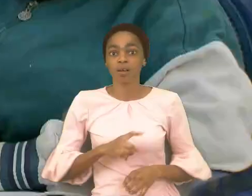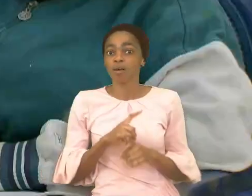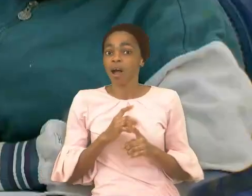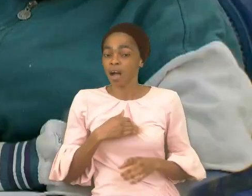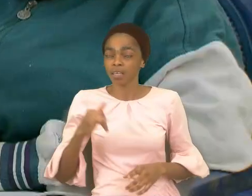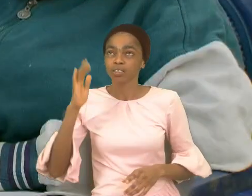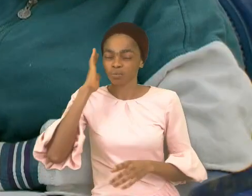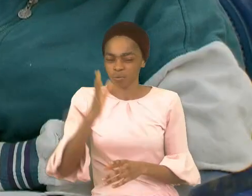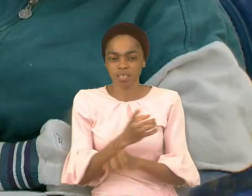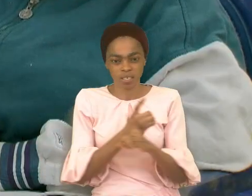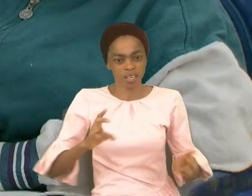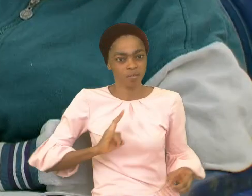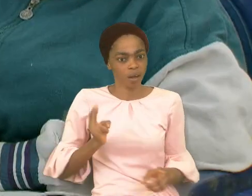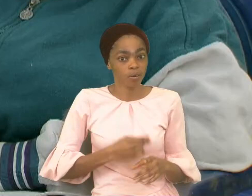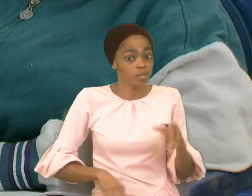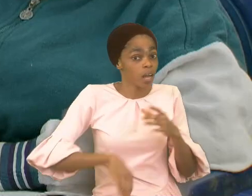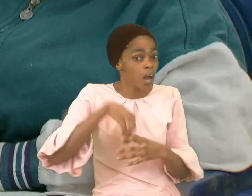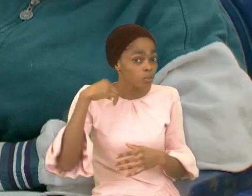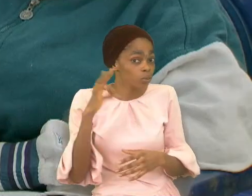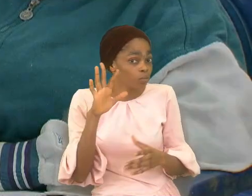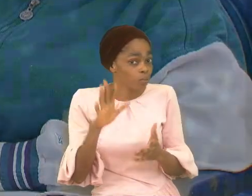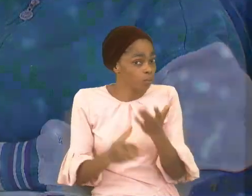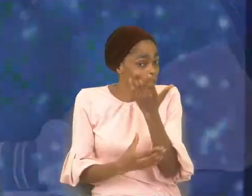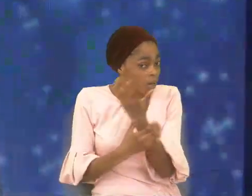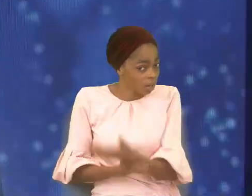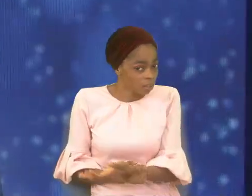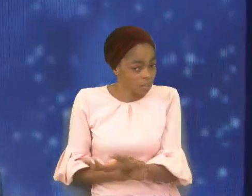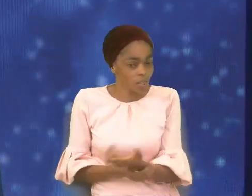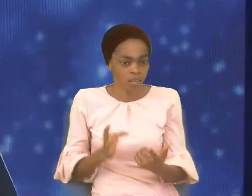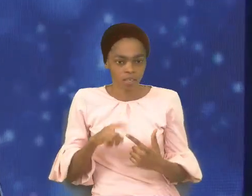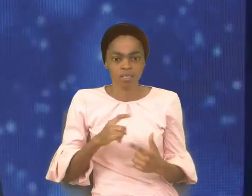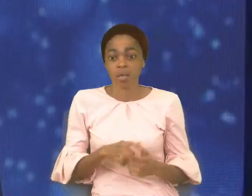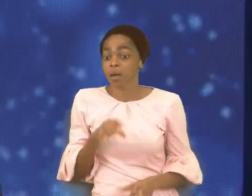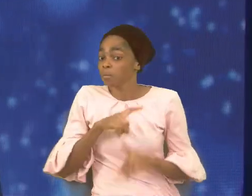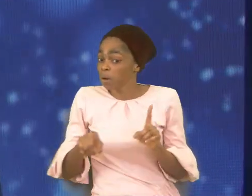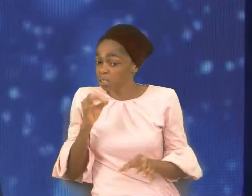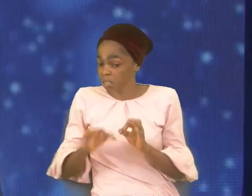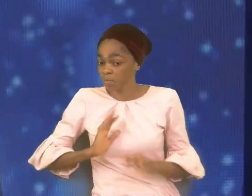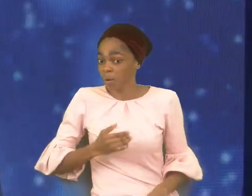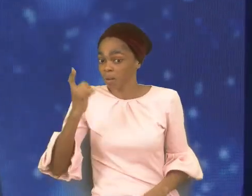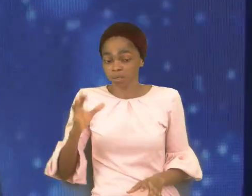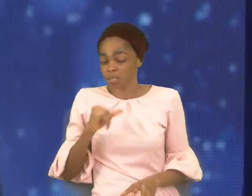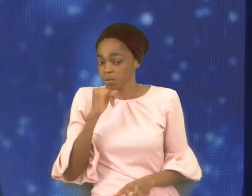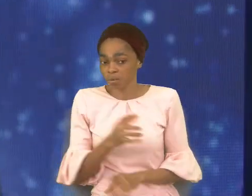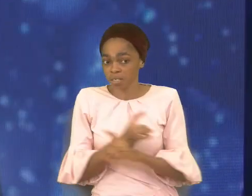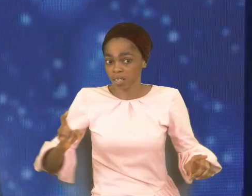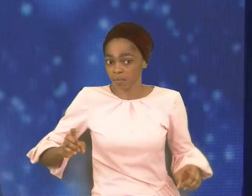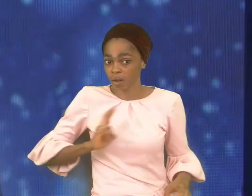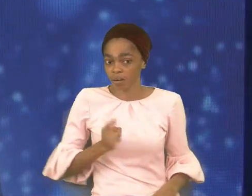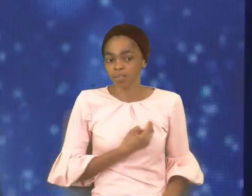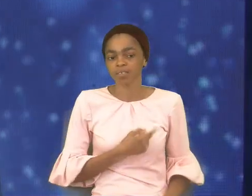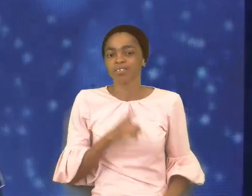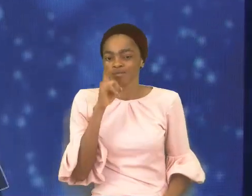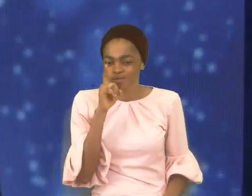said, but if not, be it known unto thee, O king, that we will not serve